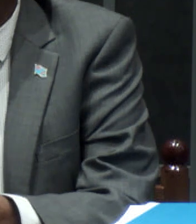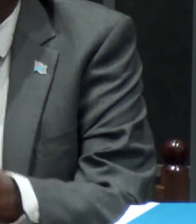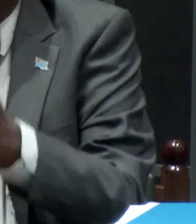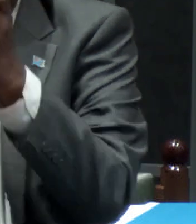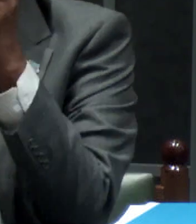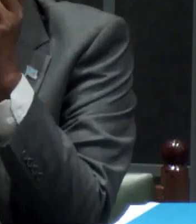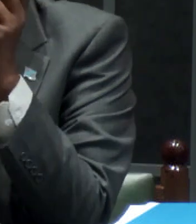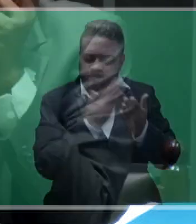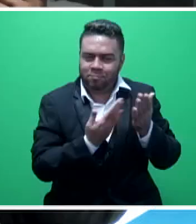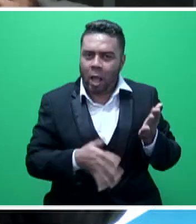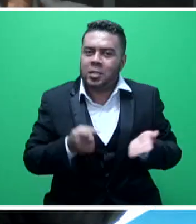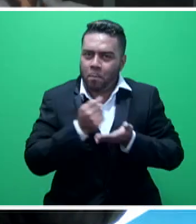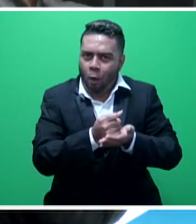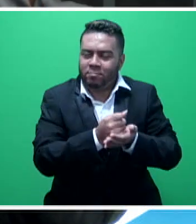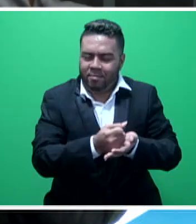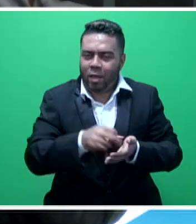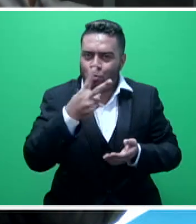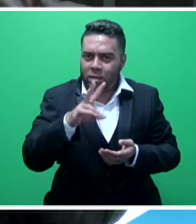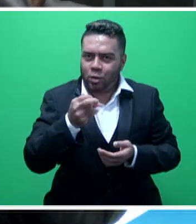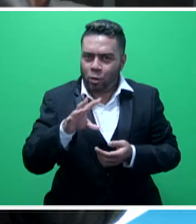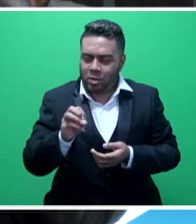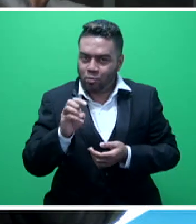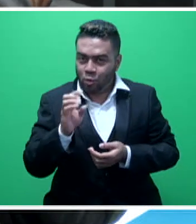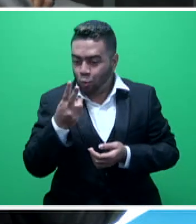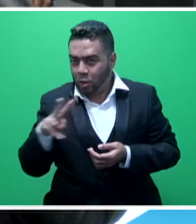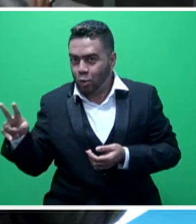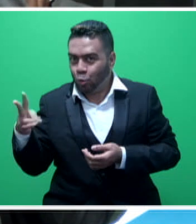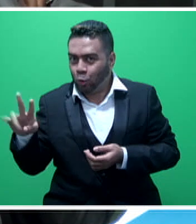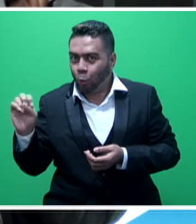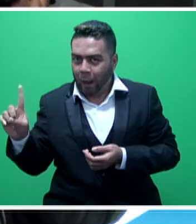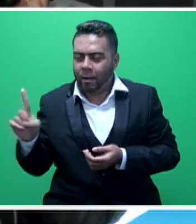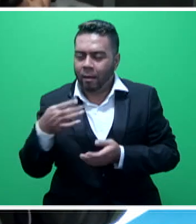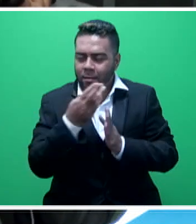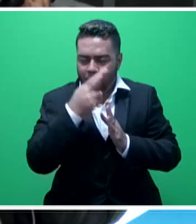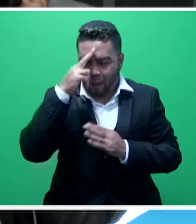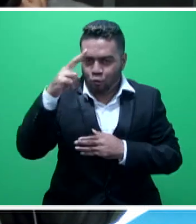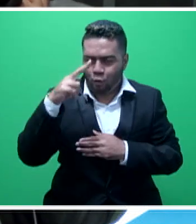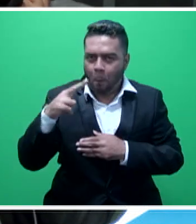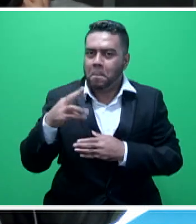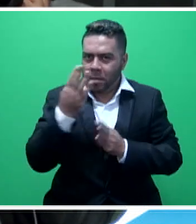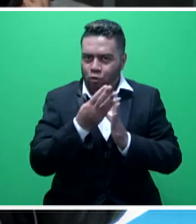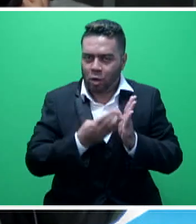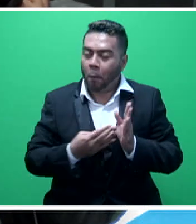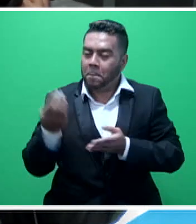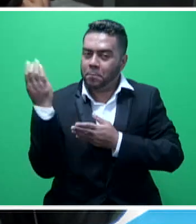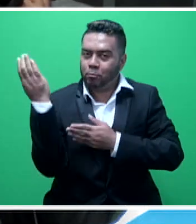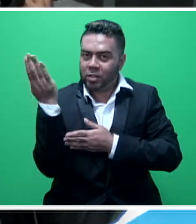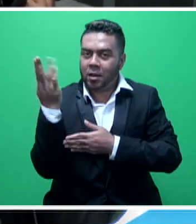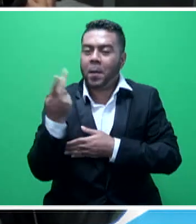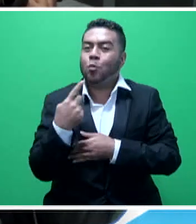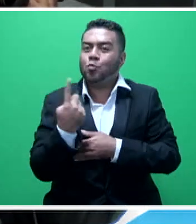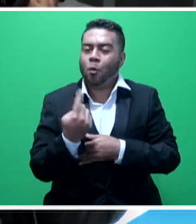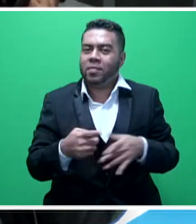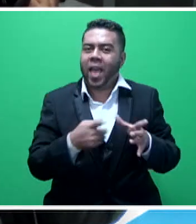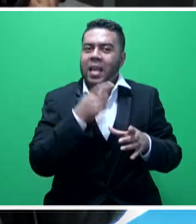commend the 2021 national budget that was presented by the Honourable Attorney General Minister of Economy. Honourable Speaker,